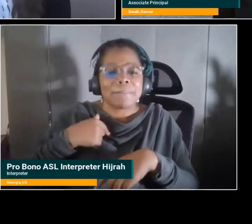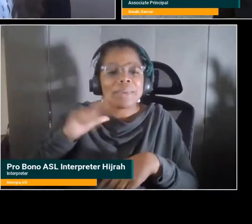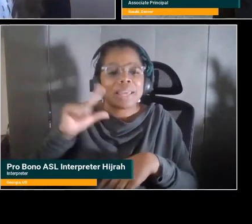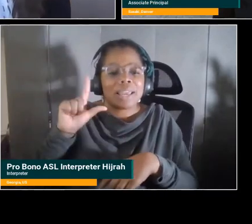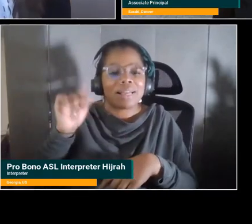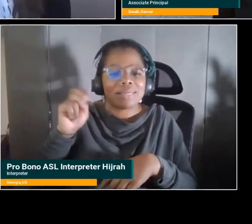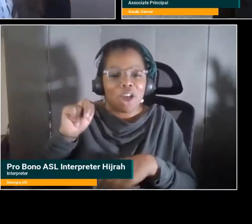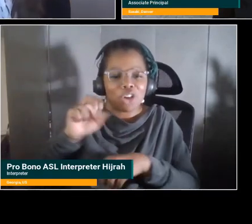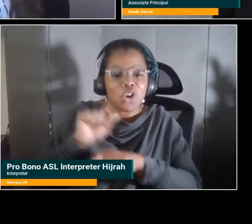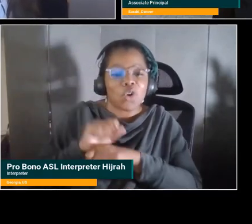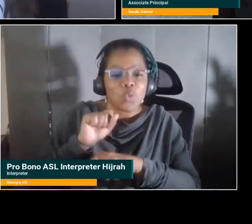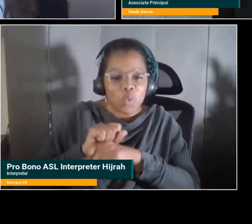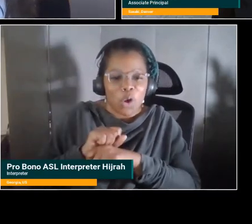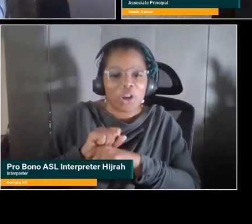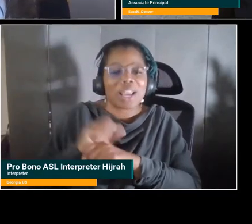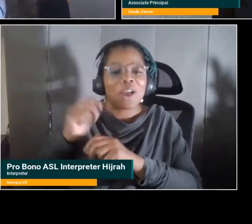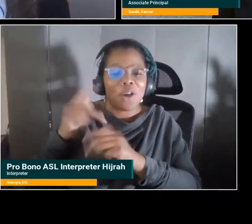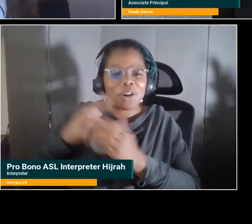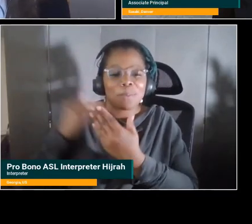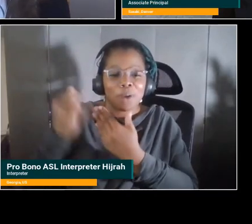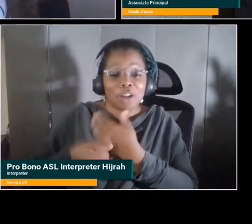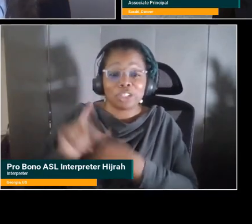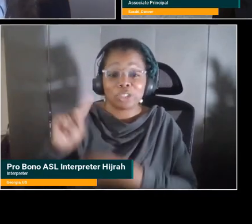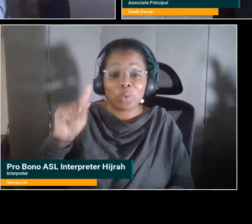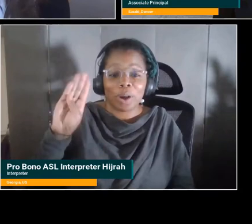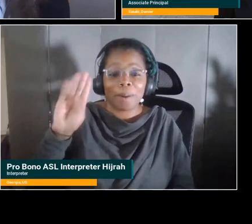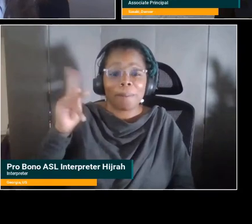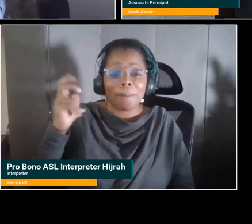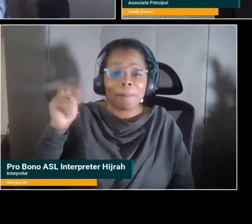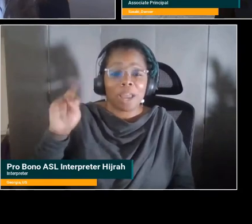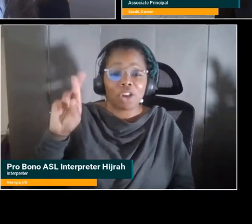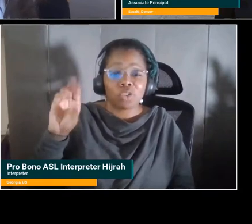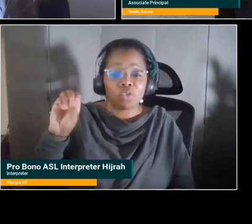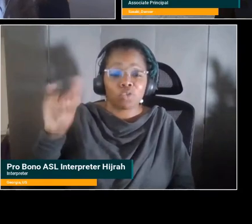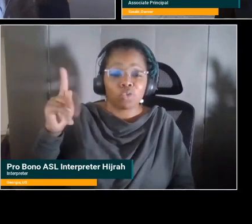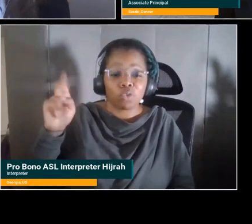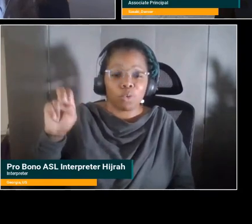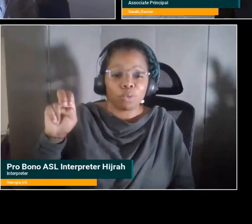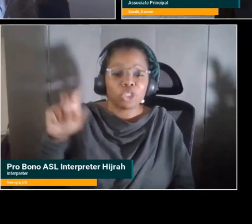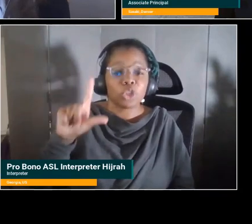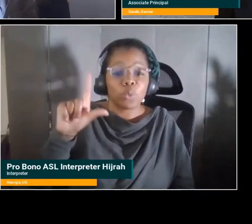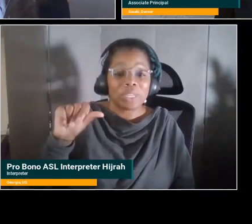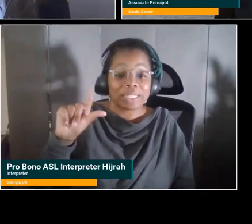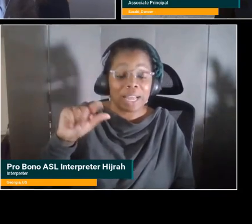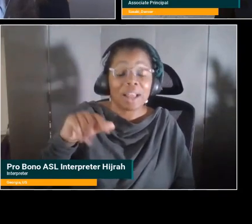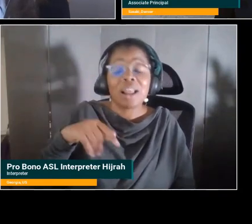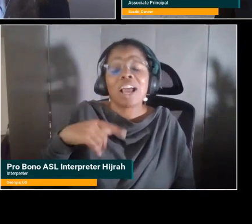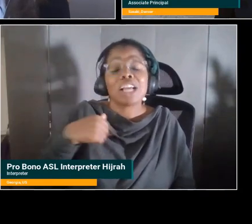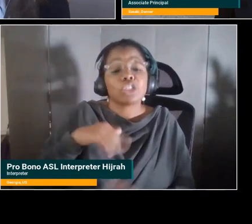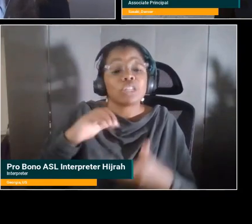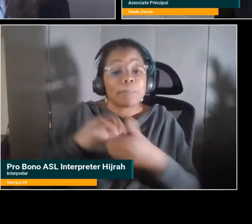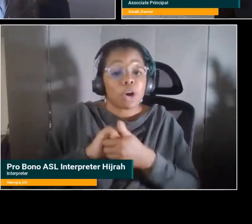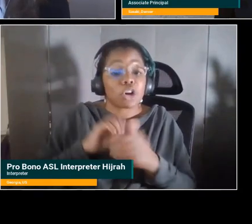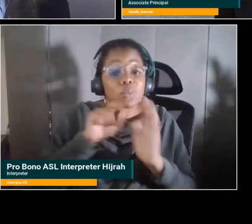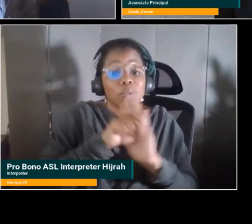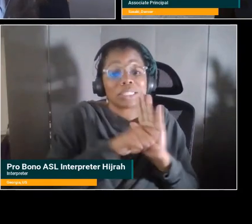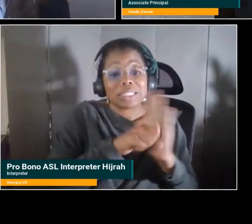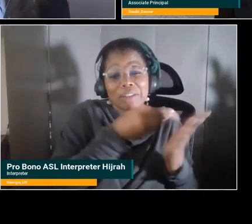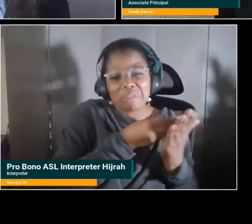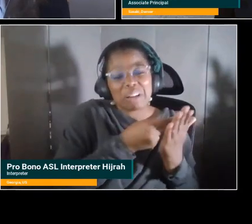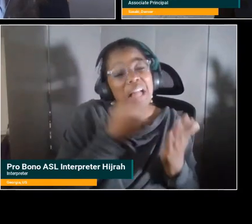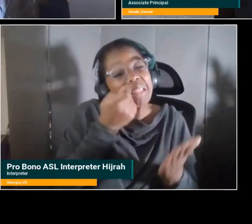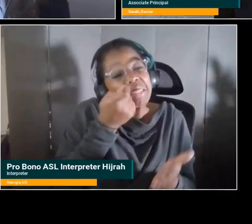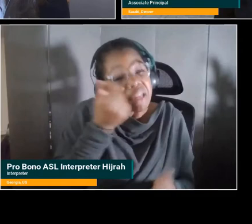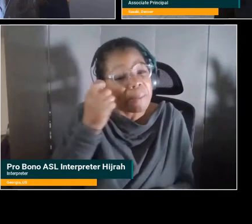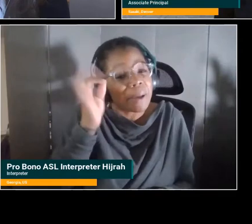on a project in Baton Rouge, Louisiana, and it's a partnership between state funding, there's a little federal funding